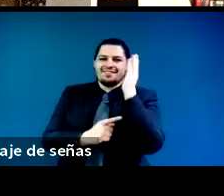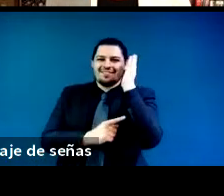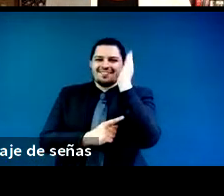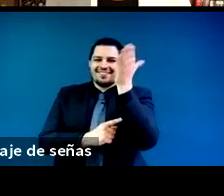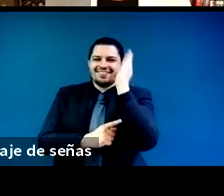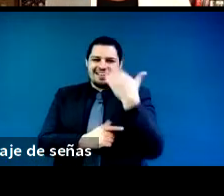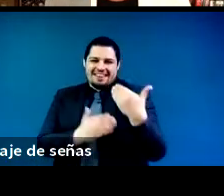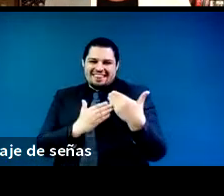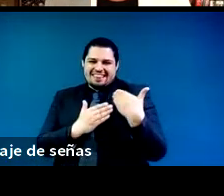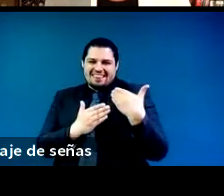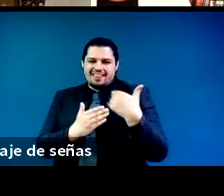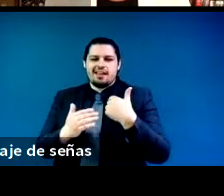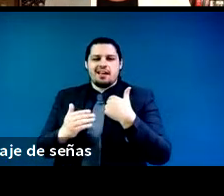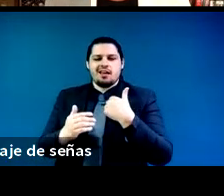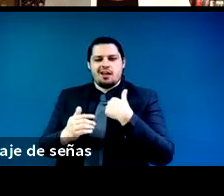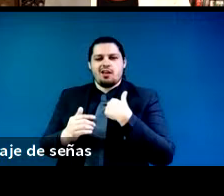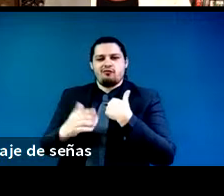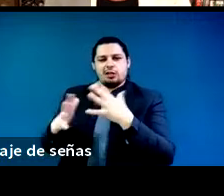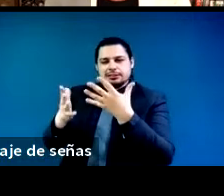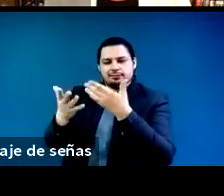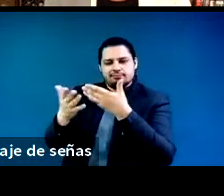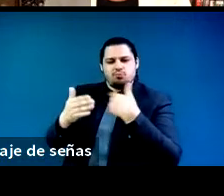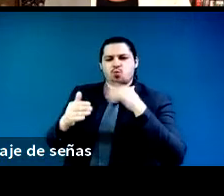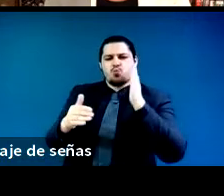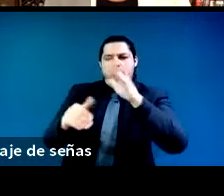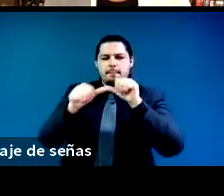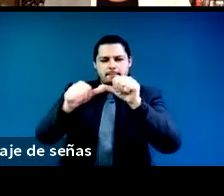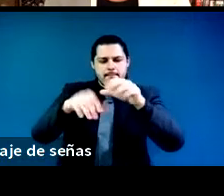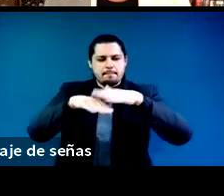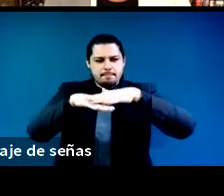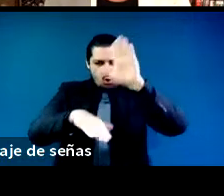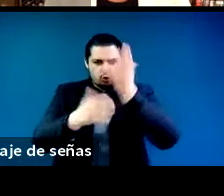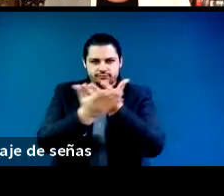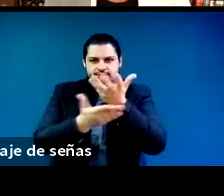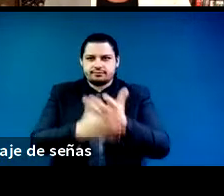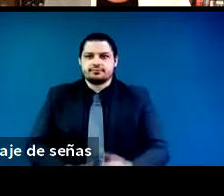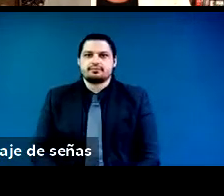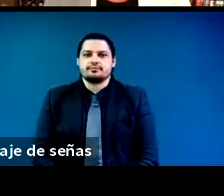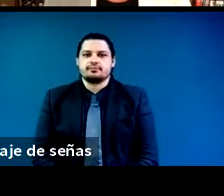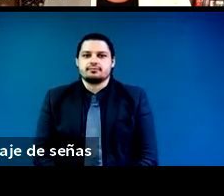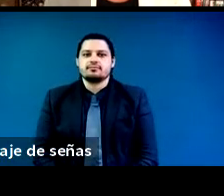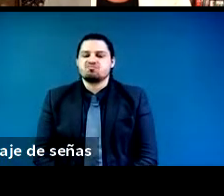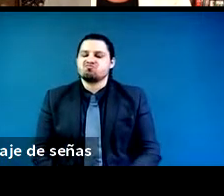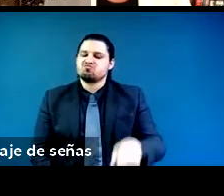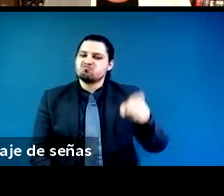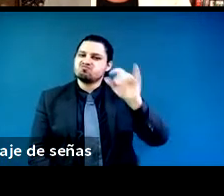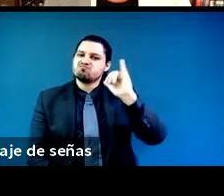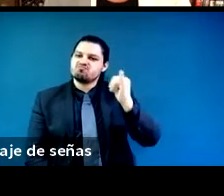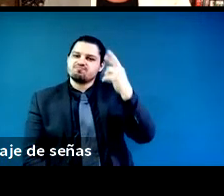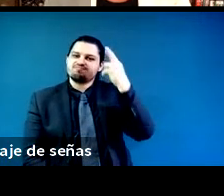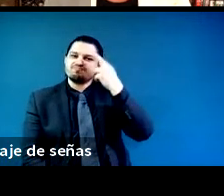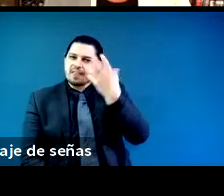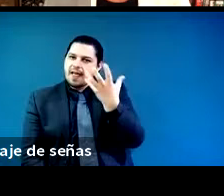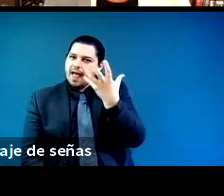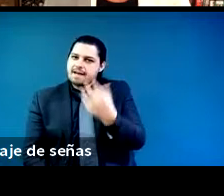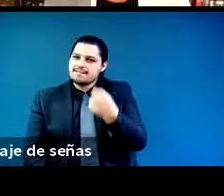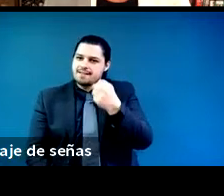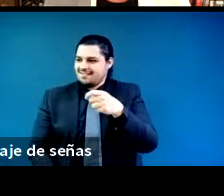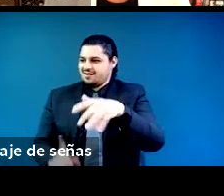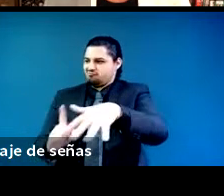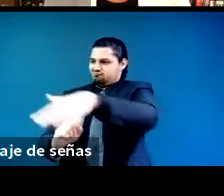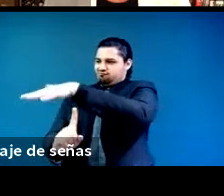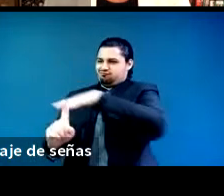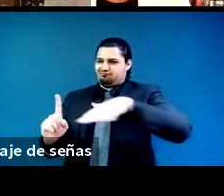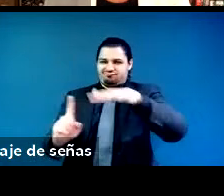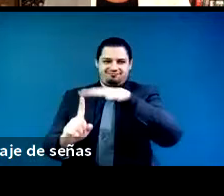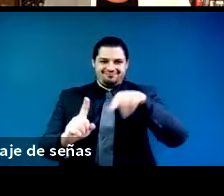that's important, that I will personally avert my mind to it. But speaking right now, I think I would